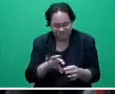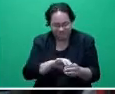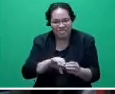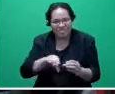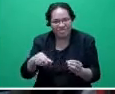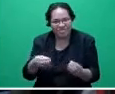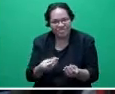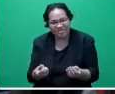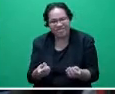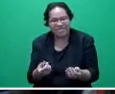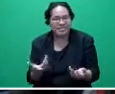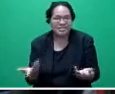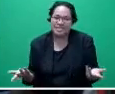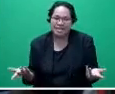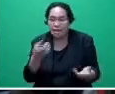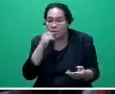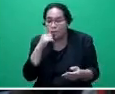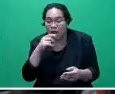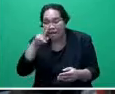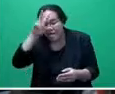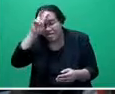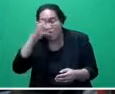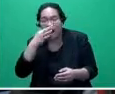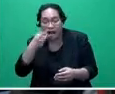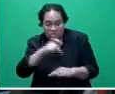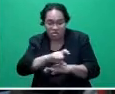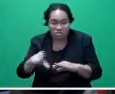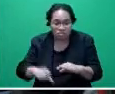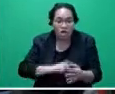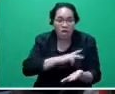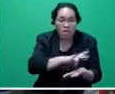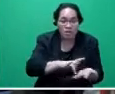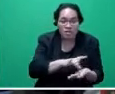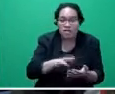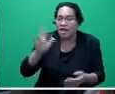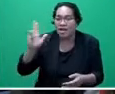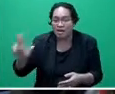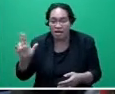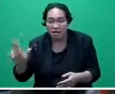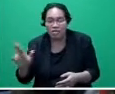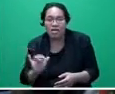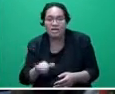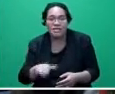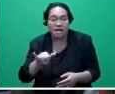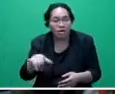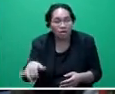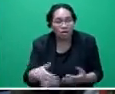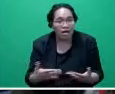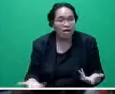The people of Kandavu are asking, people around the Coral Coast, Lomeviti, Vonolevu, Lau, Yasawa, and the Chinese are